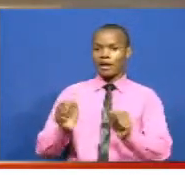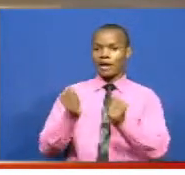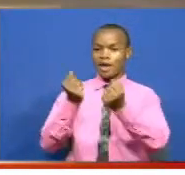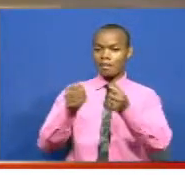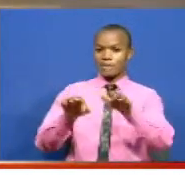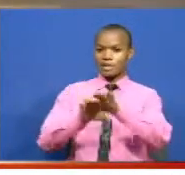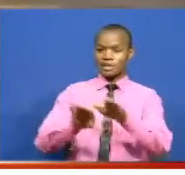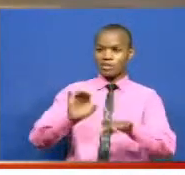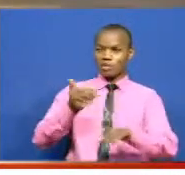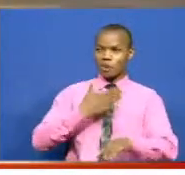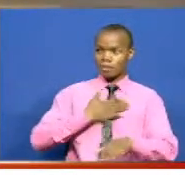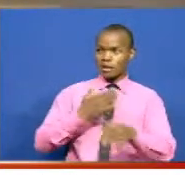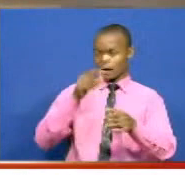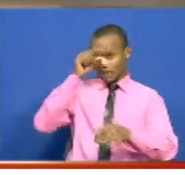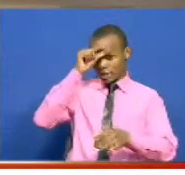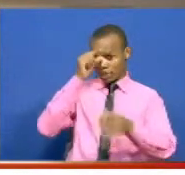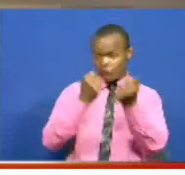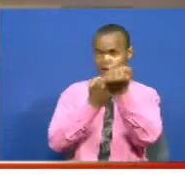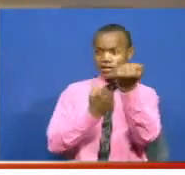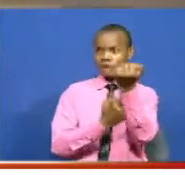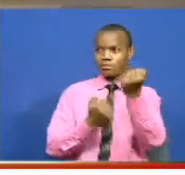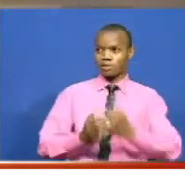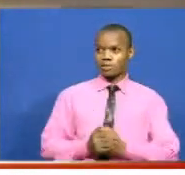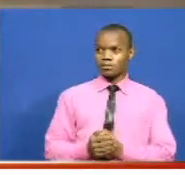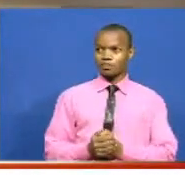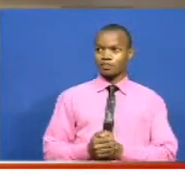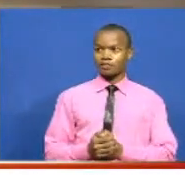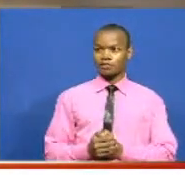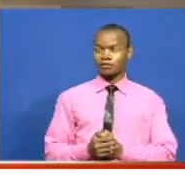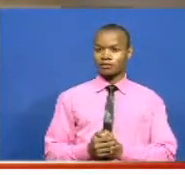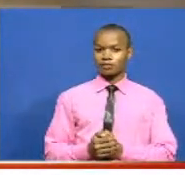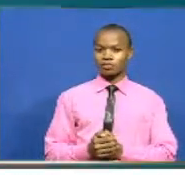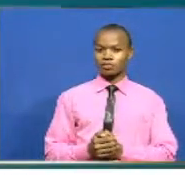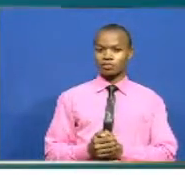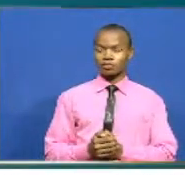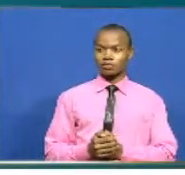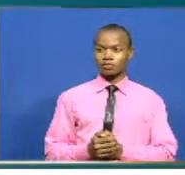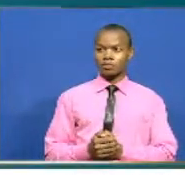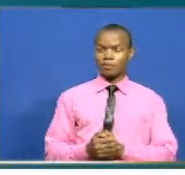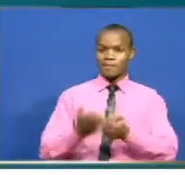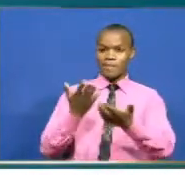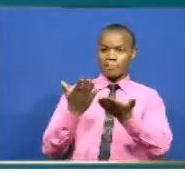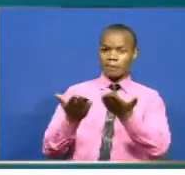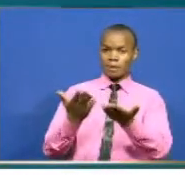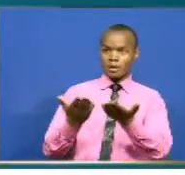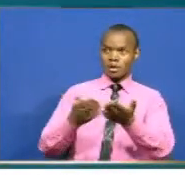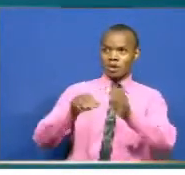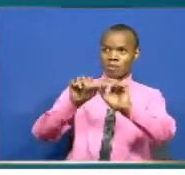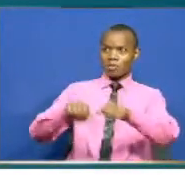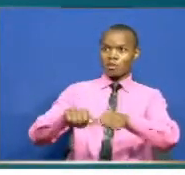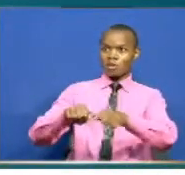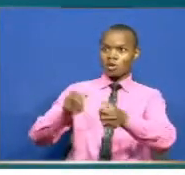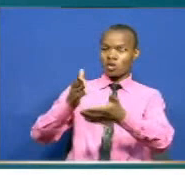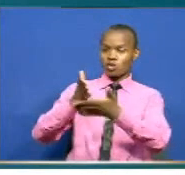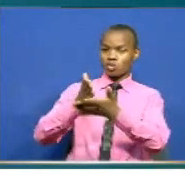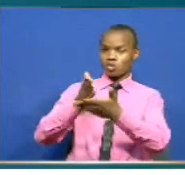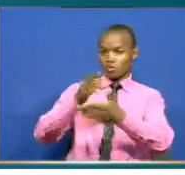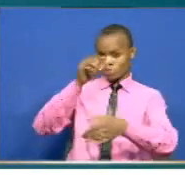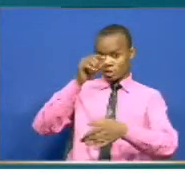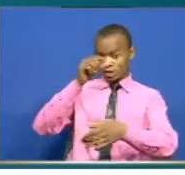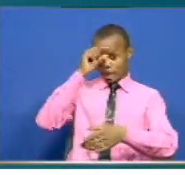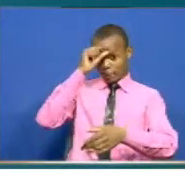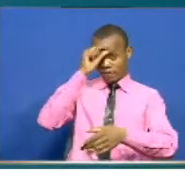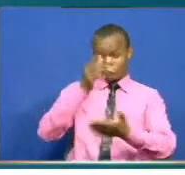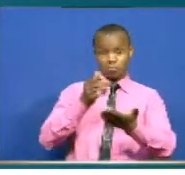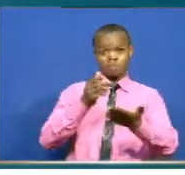the government is trying to support. Albeit, I would have liked to see at least an inch of a tarmac before the president leaves. And I would have seen the